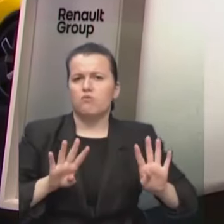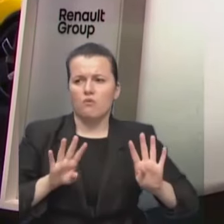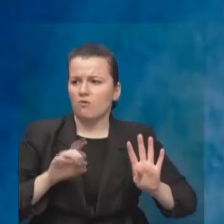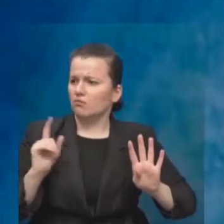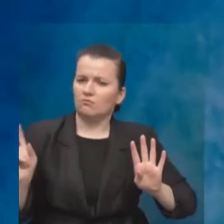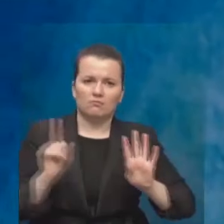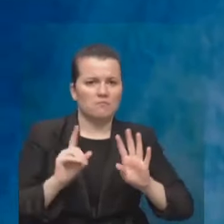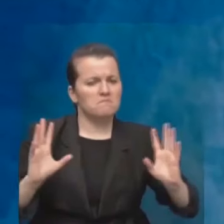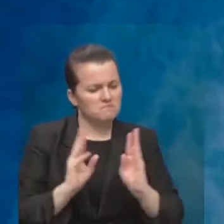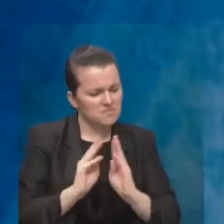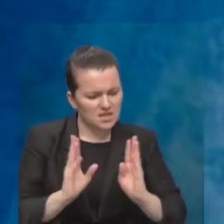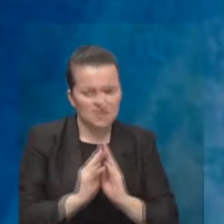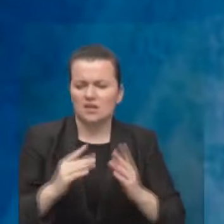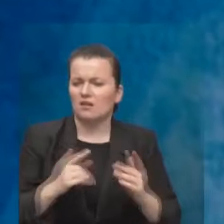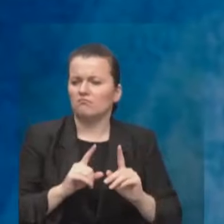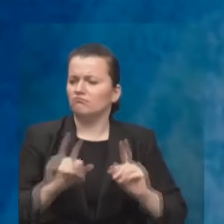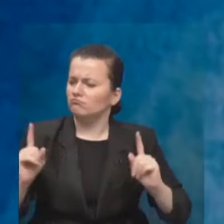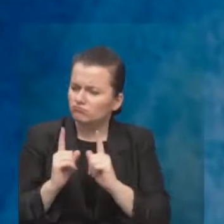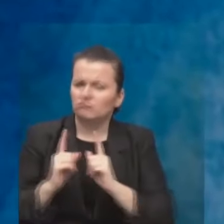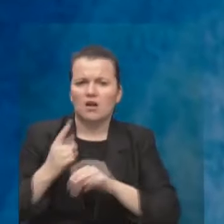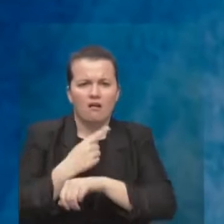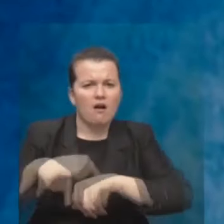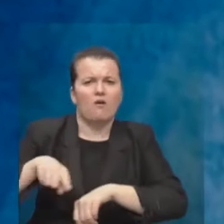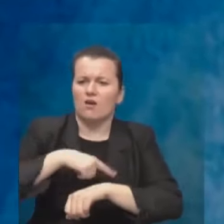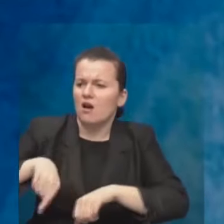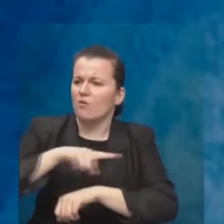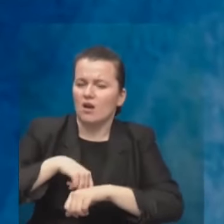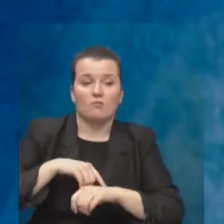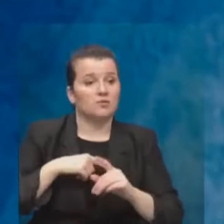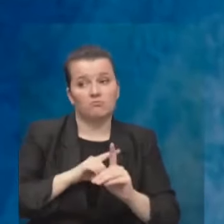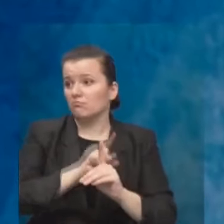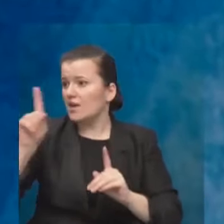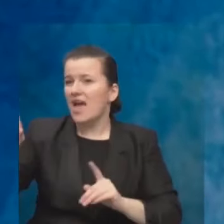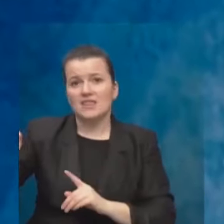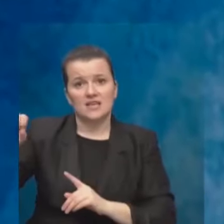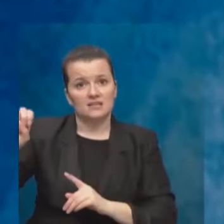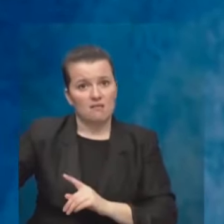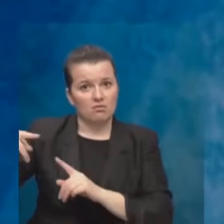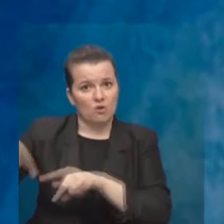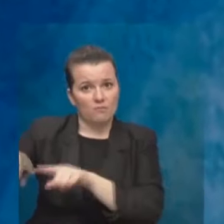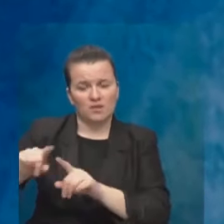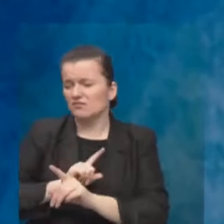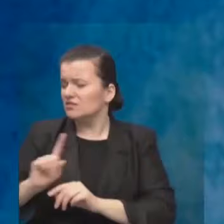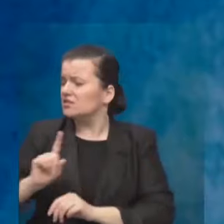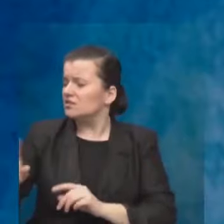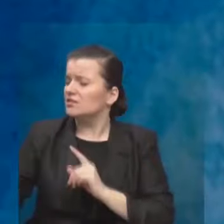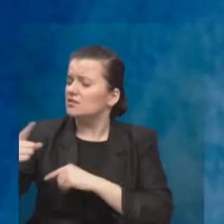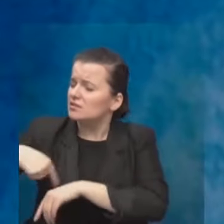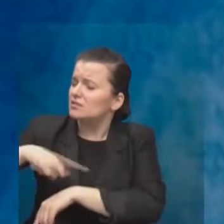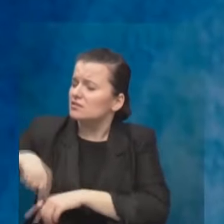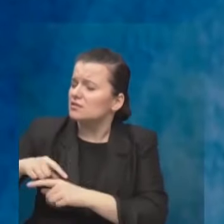sit on Nissan committees. I can tell you, we spend many hours in